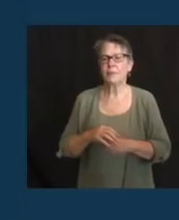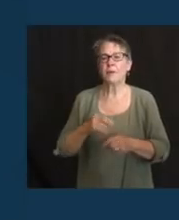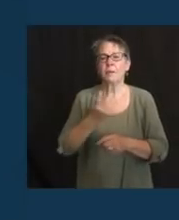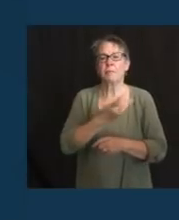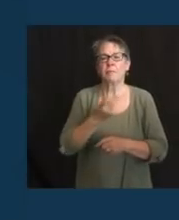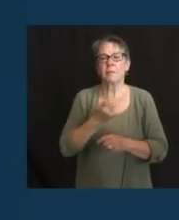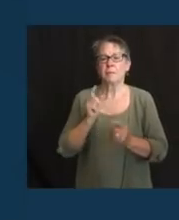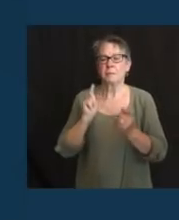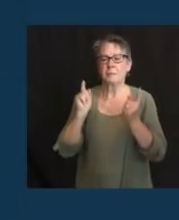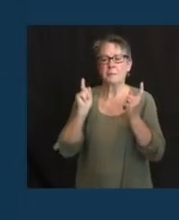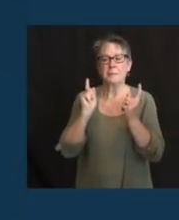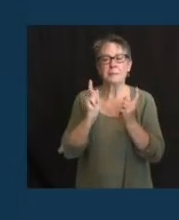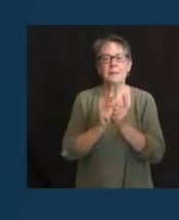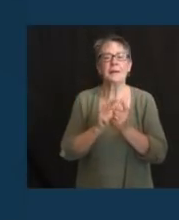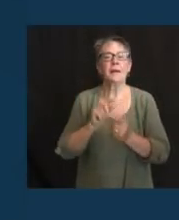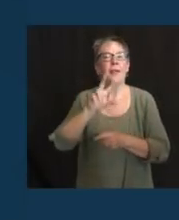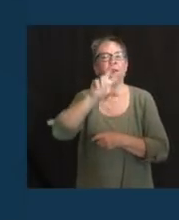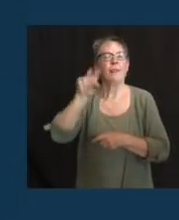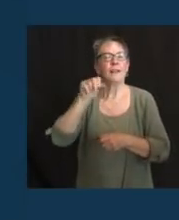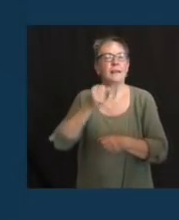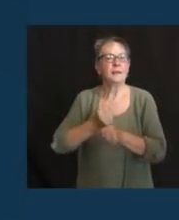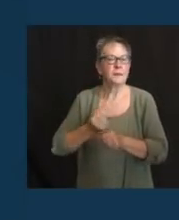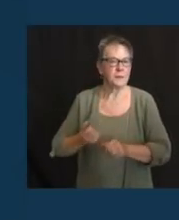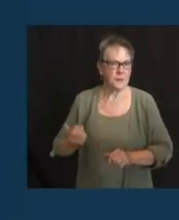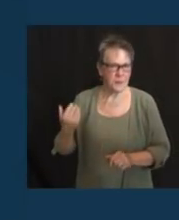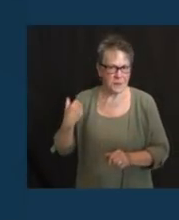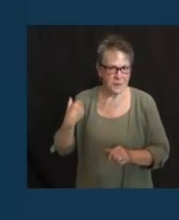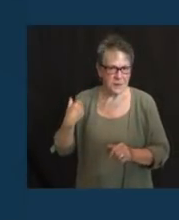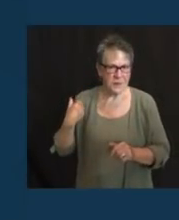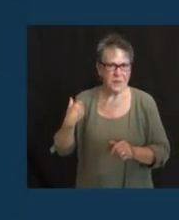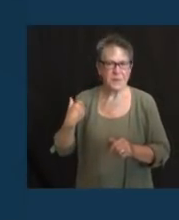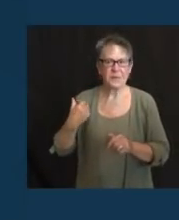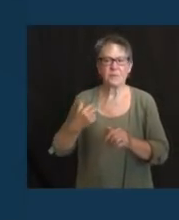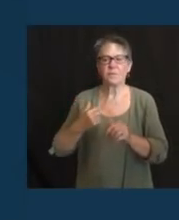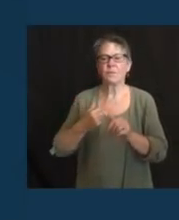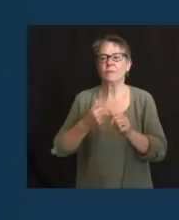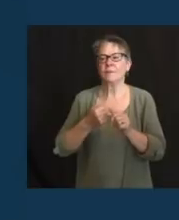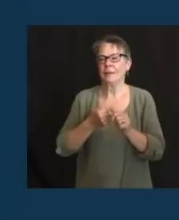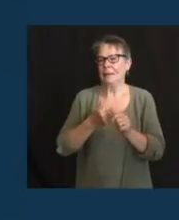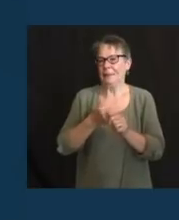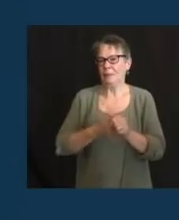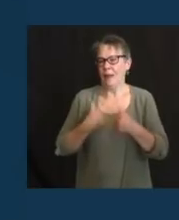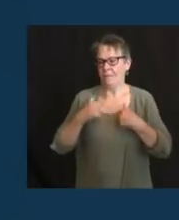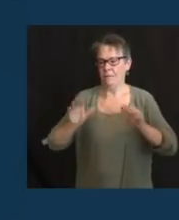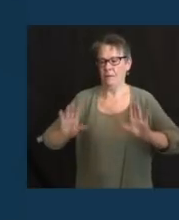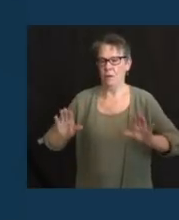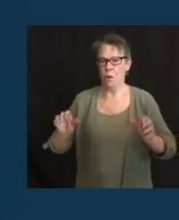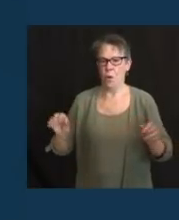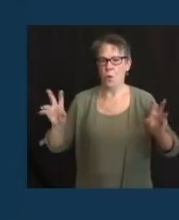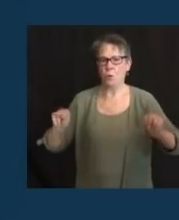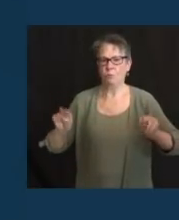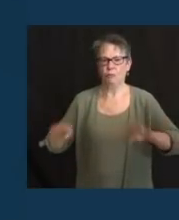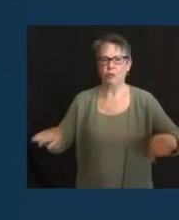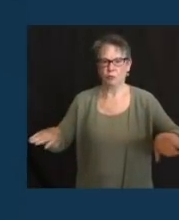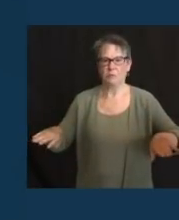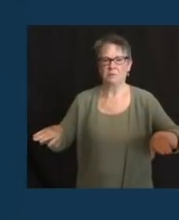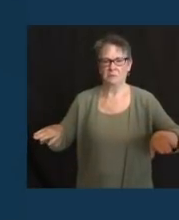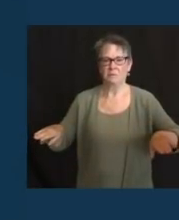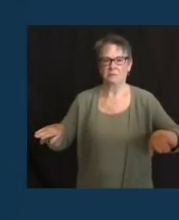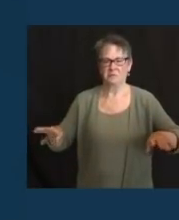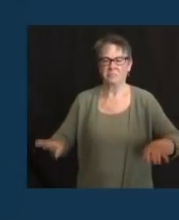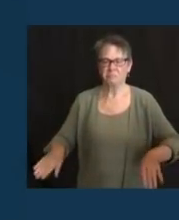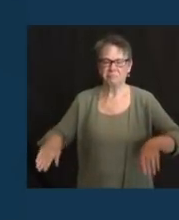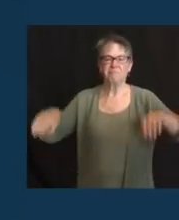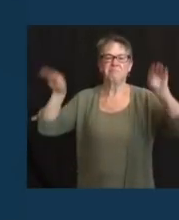had grown. Mickey had 3 children and Sid had 2. And at a time when life meant they could focus on each other.